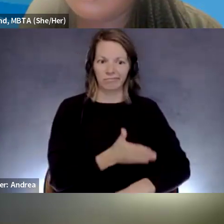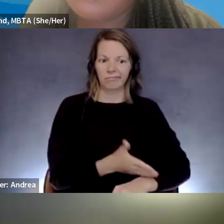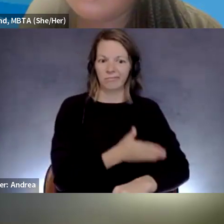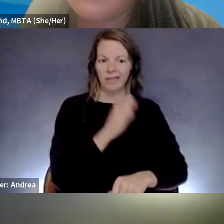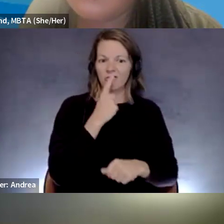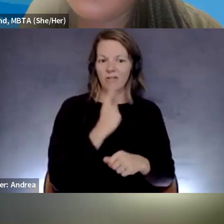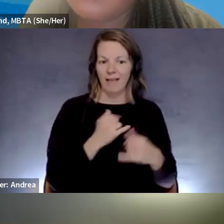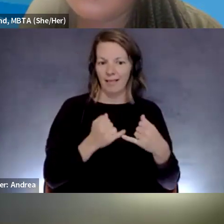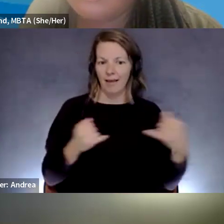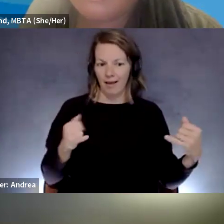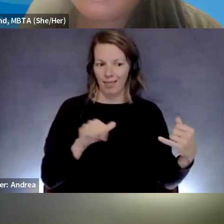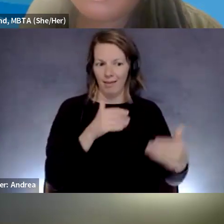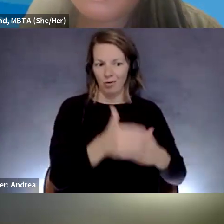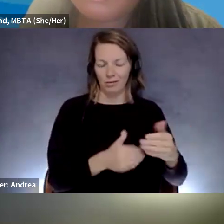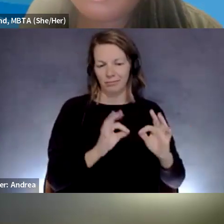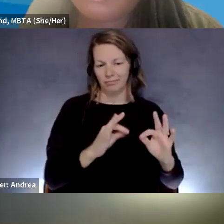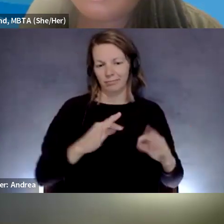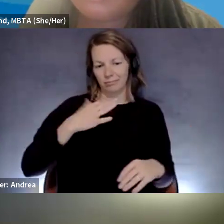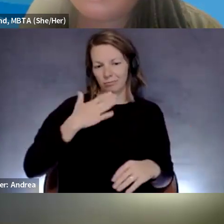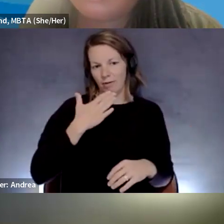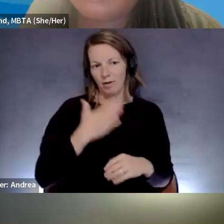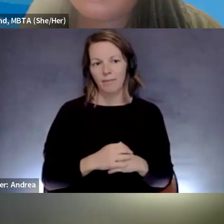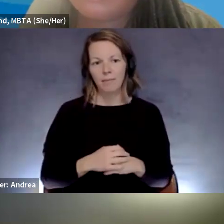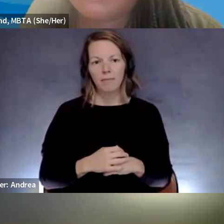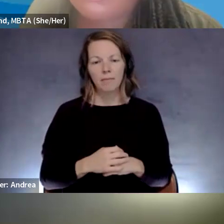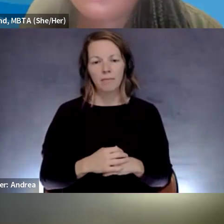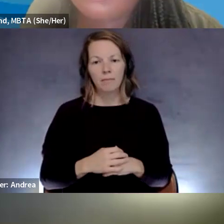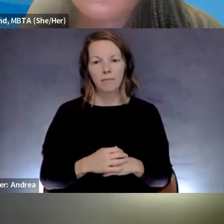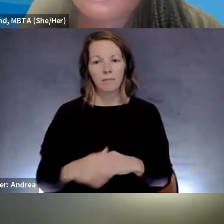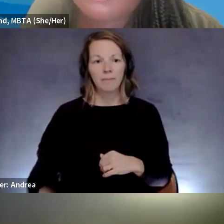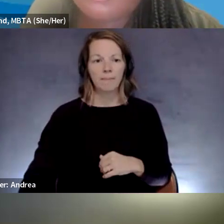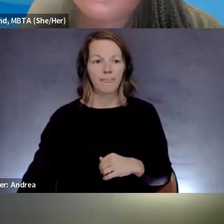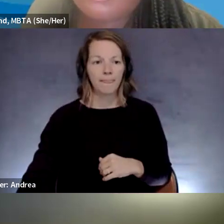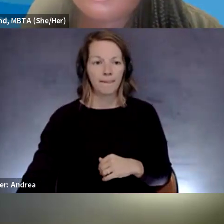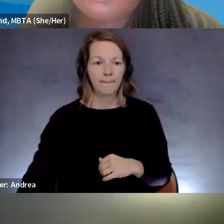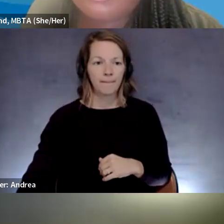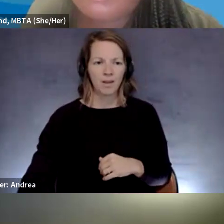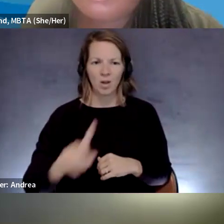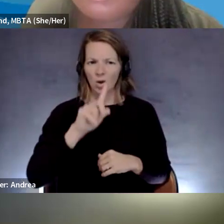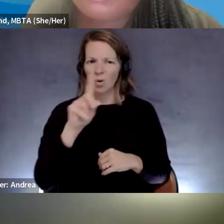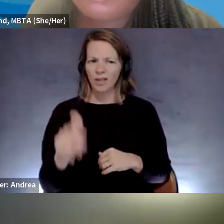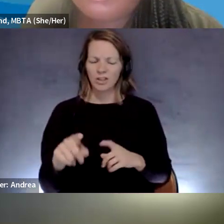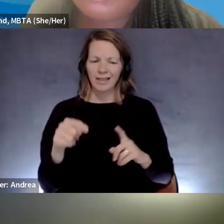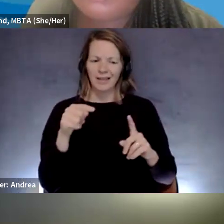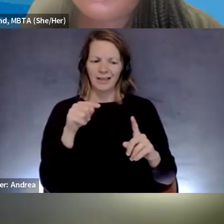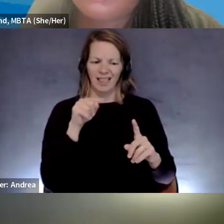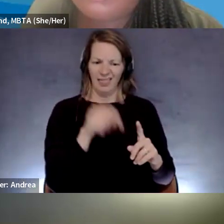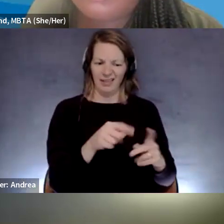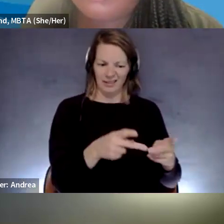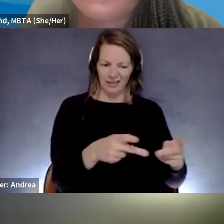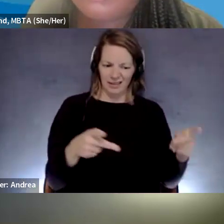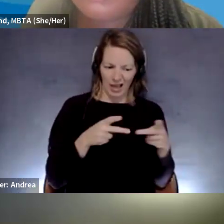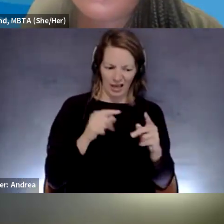all grateful for that. But I did have one question that sort of goes away from the site, which is why here? What were the other